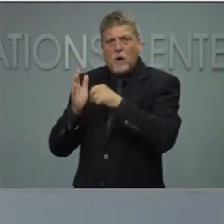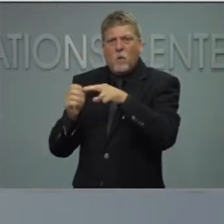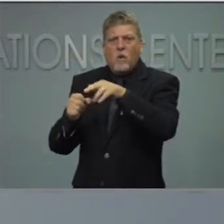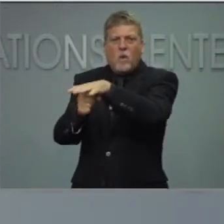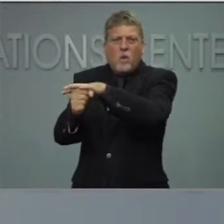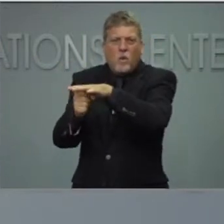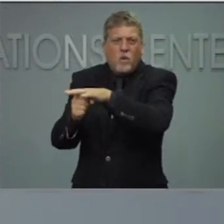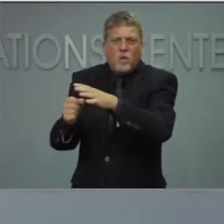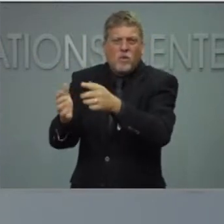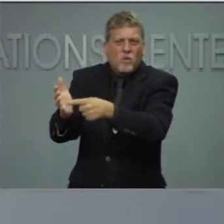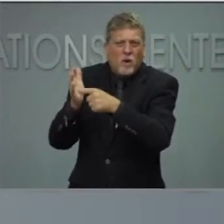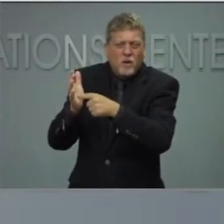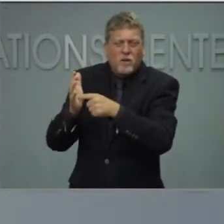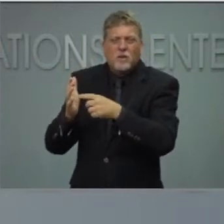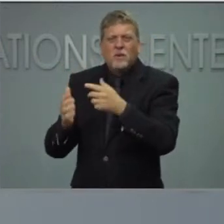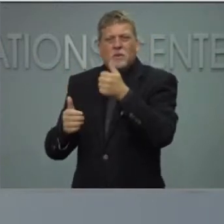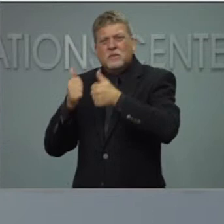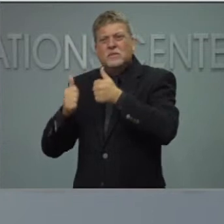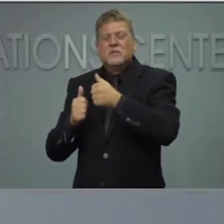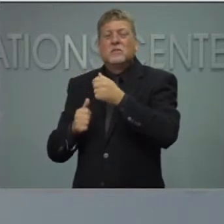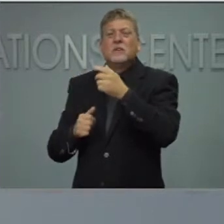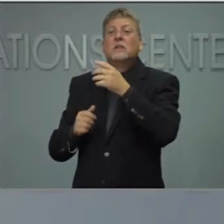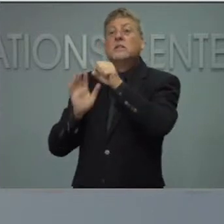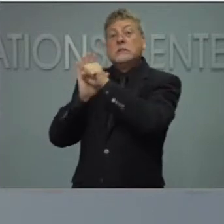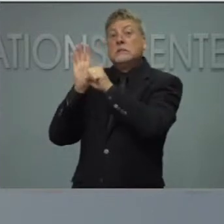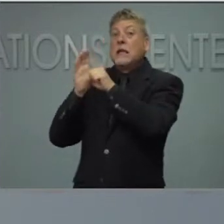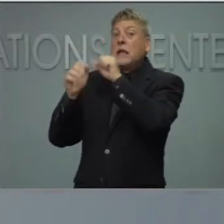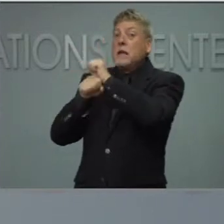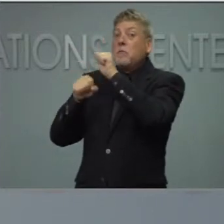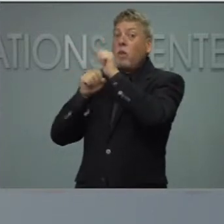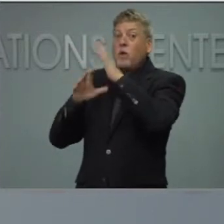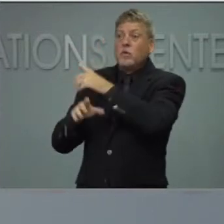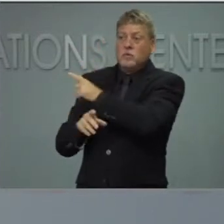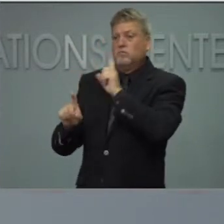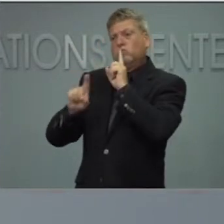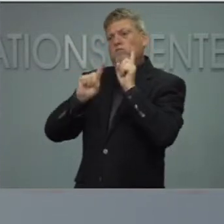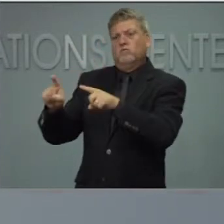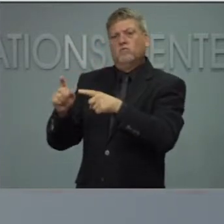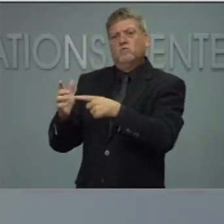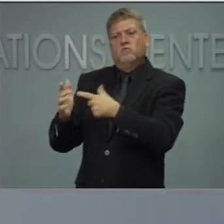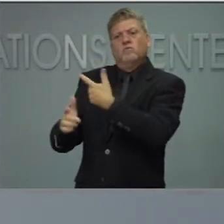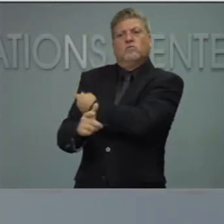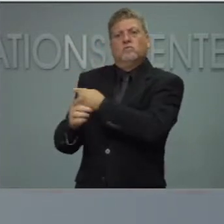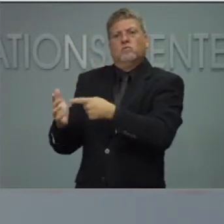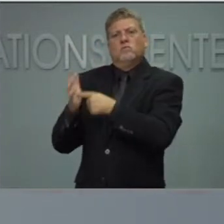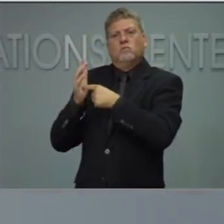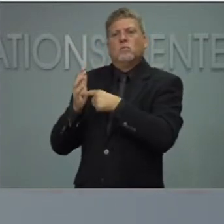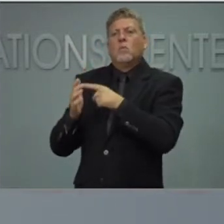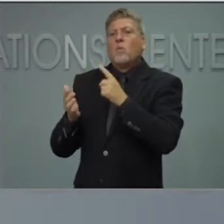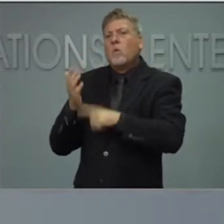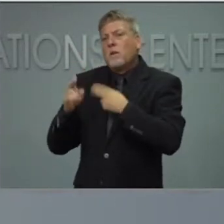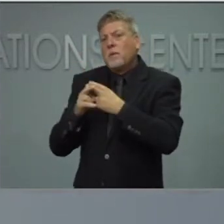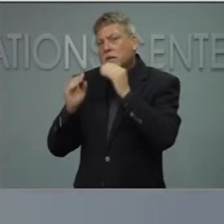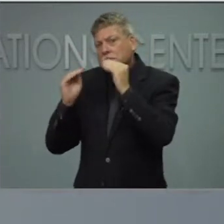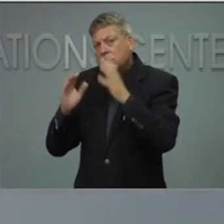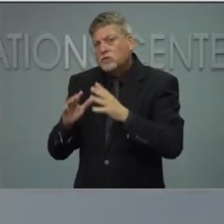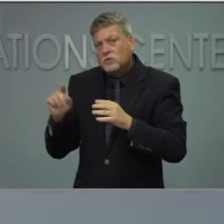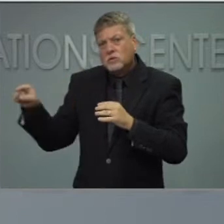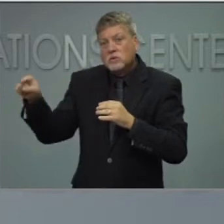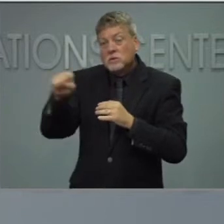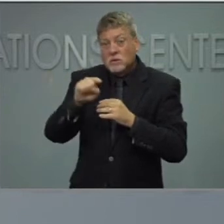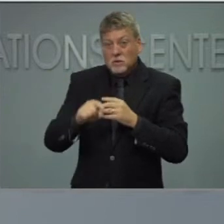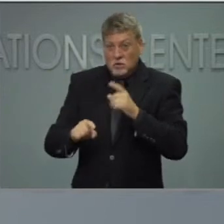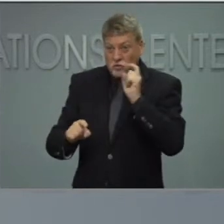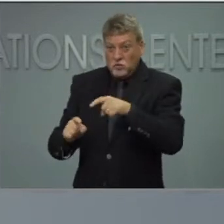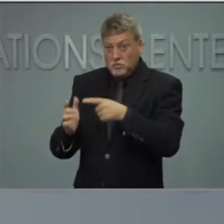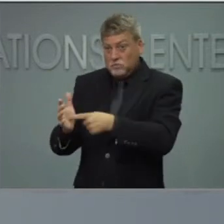for most state employees. What about teachers and those that work with children that aren't old enough to be vaccinated yet? Is that something that